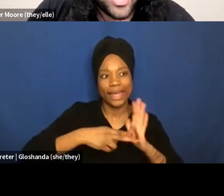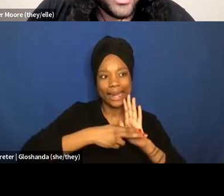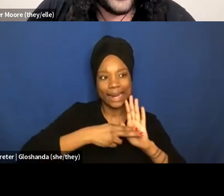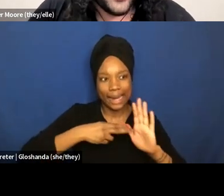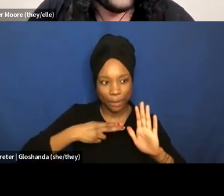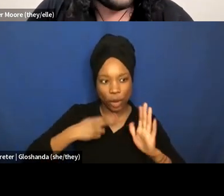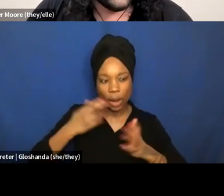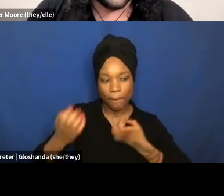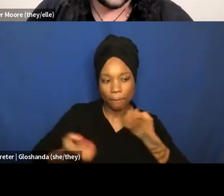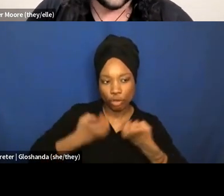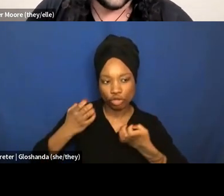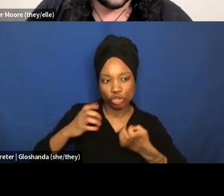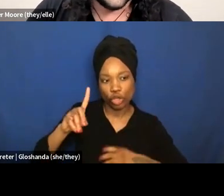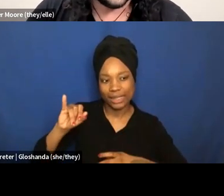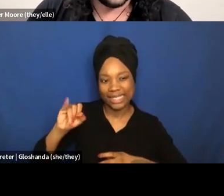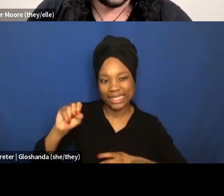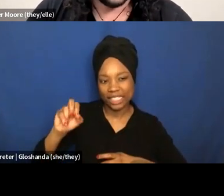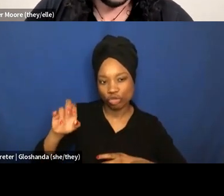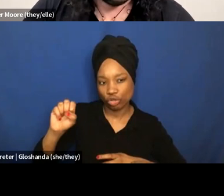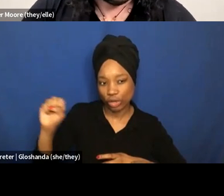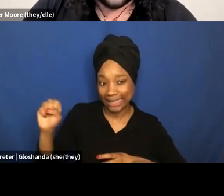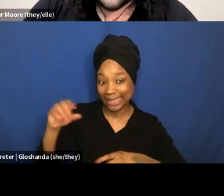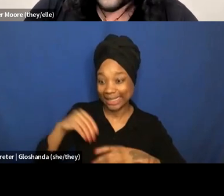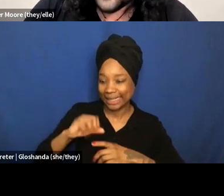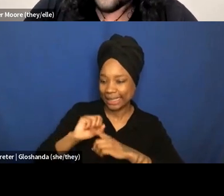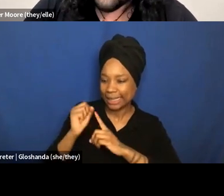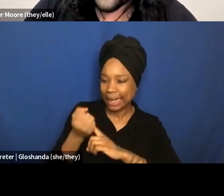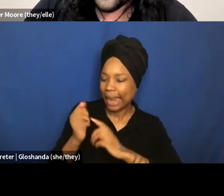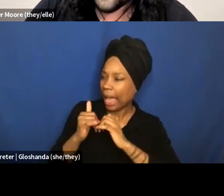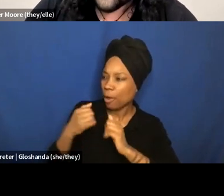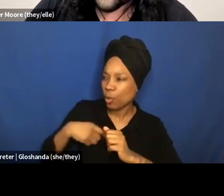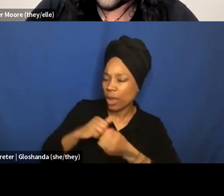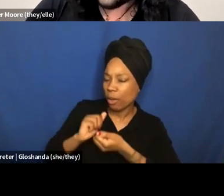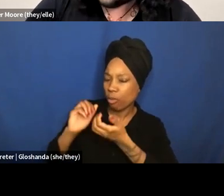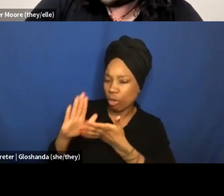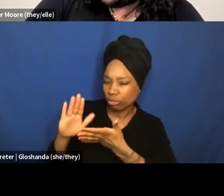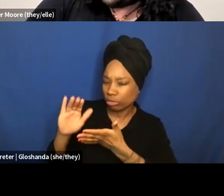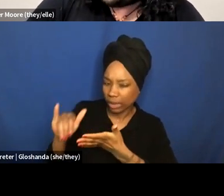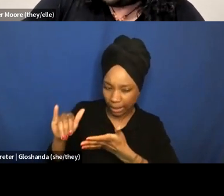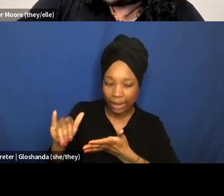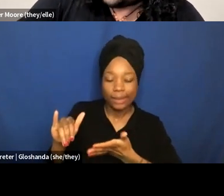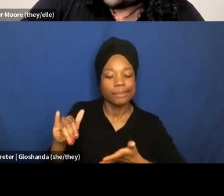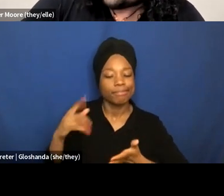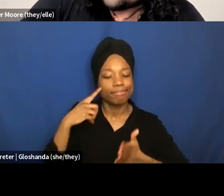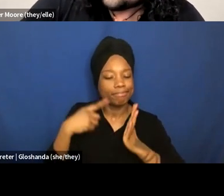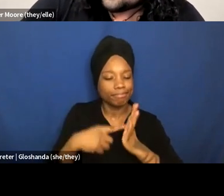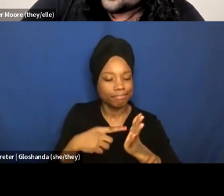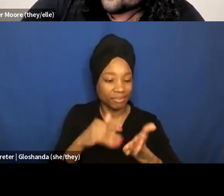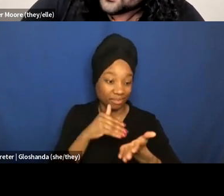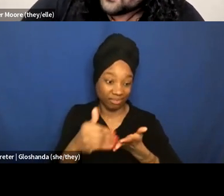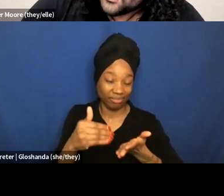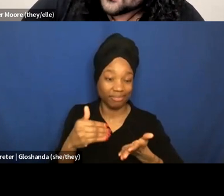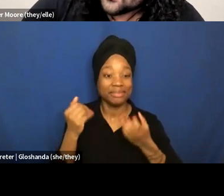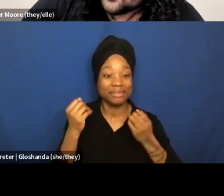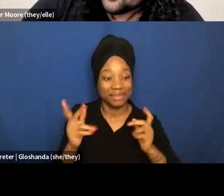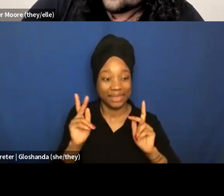in our society and how we approach mental health, right? So often, you know, there are folks that I find in many